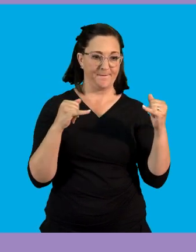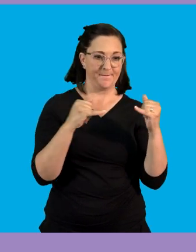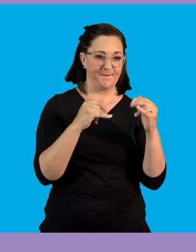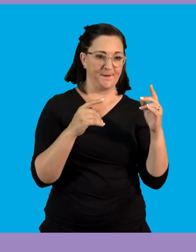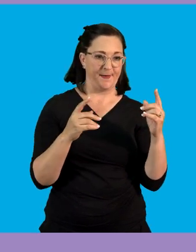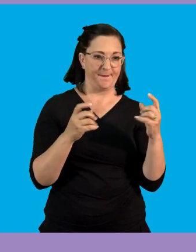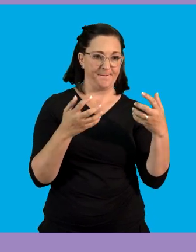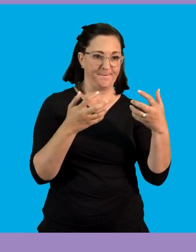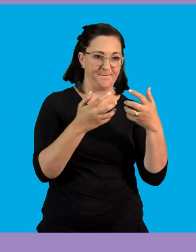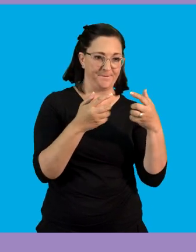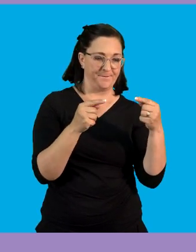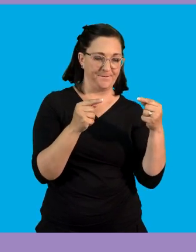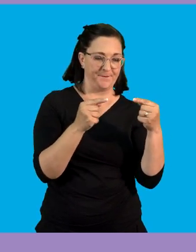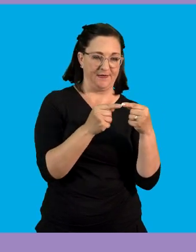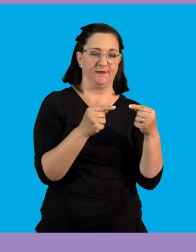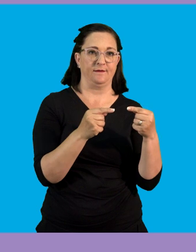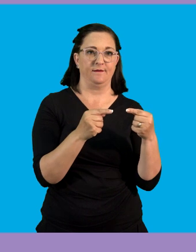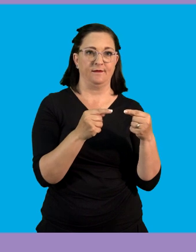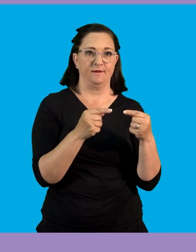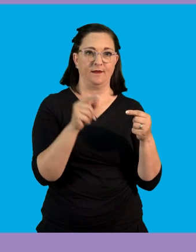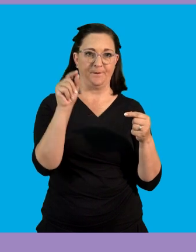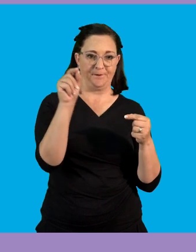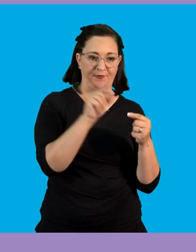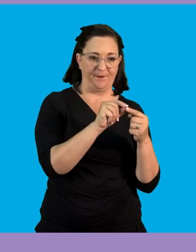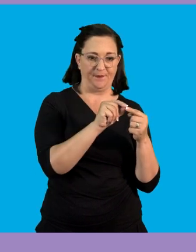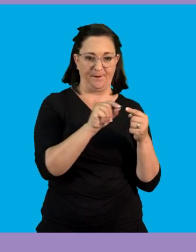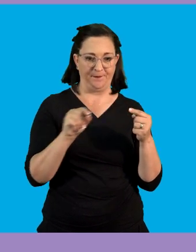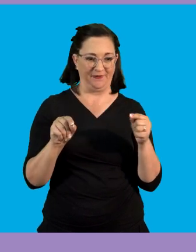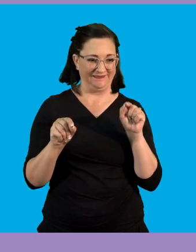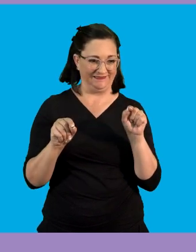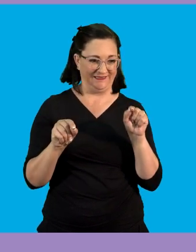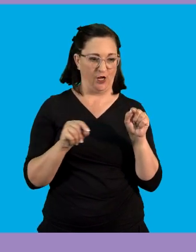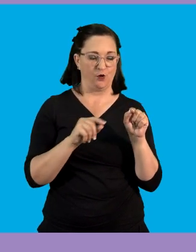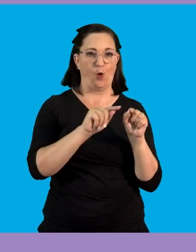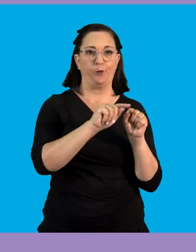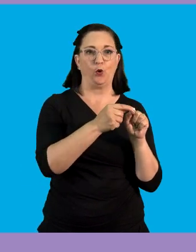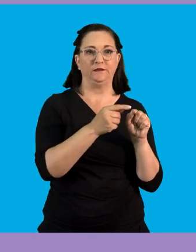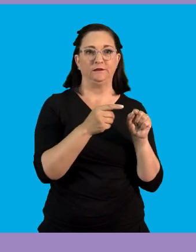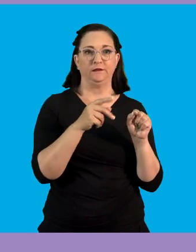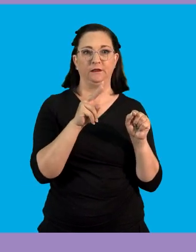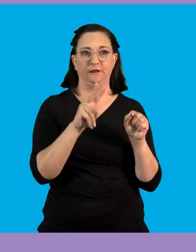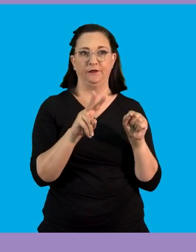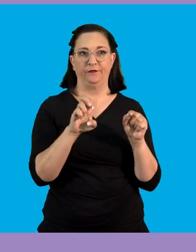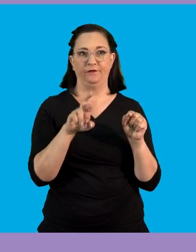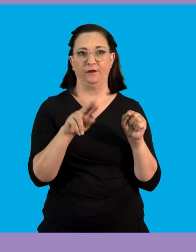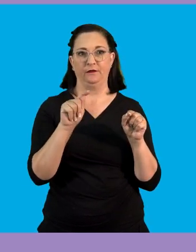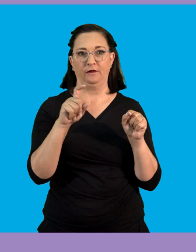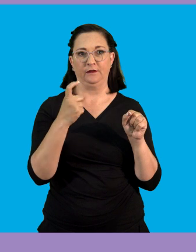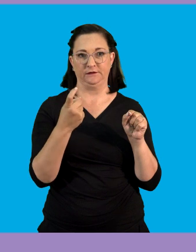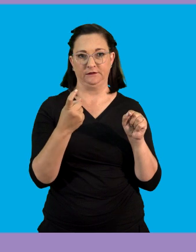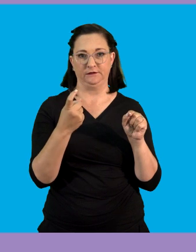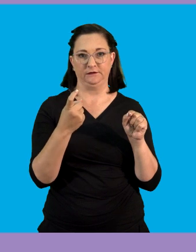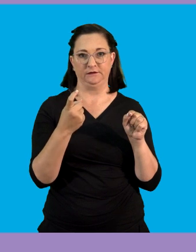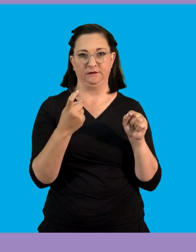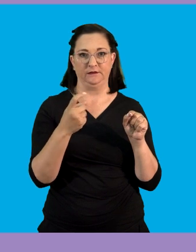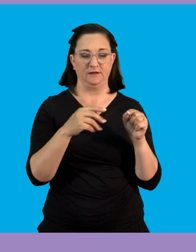these examples, we're going to see that as where two lines meet, that becomes the vertex, where they